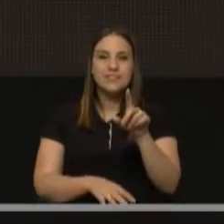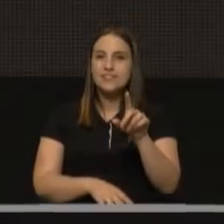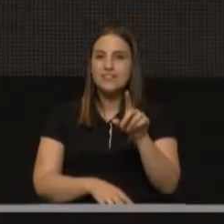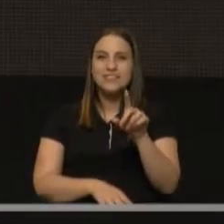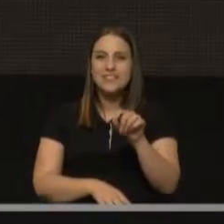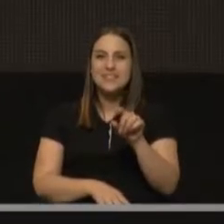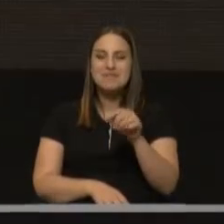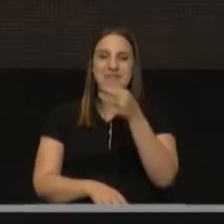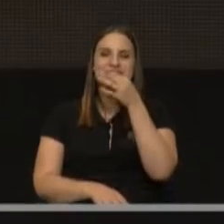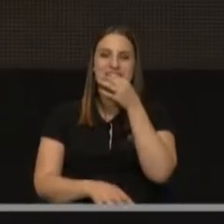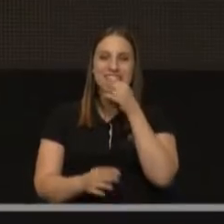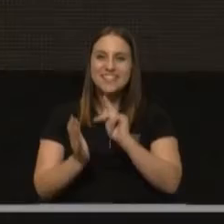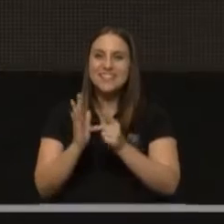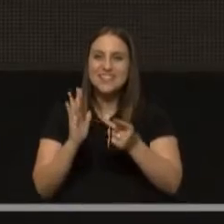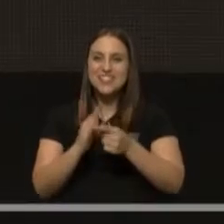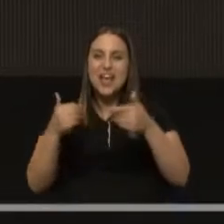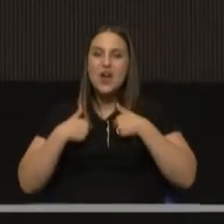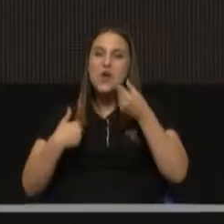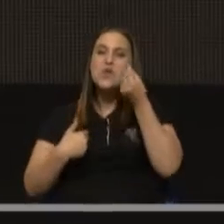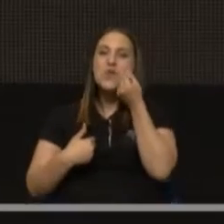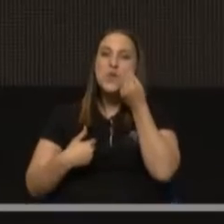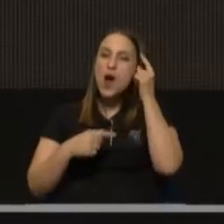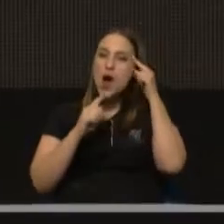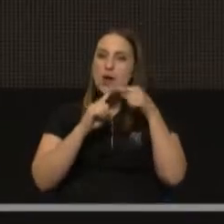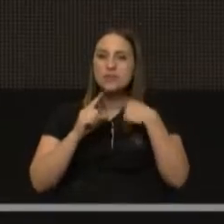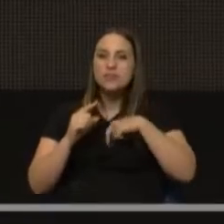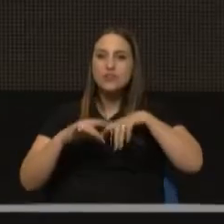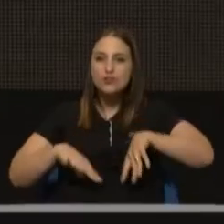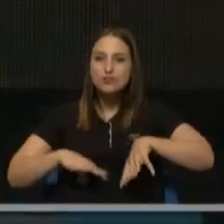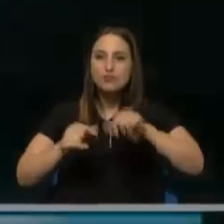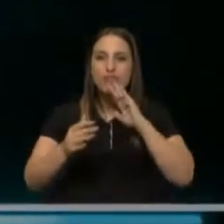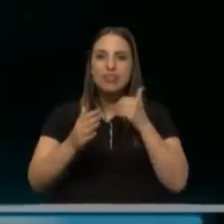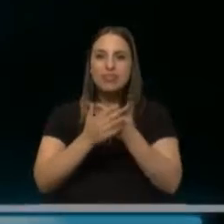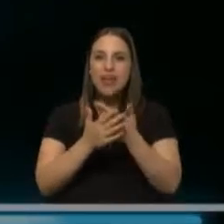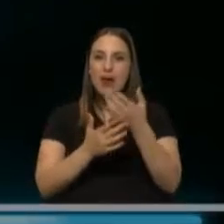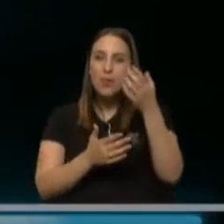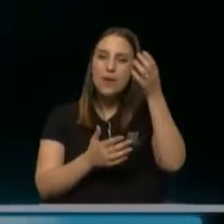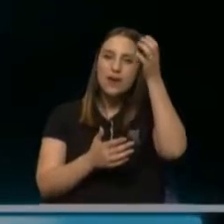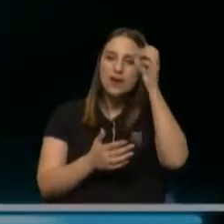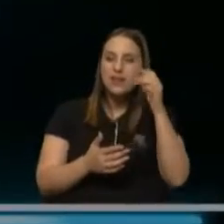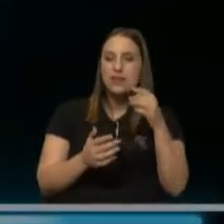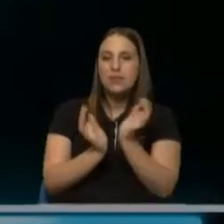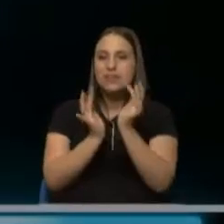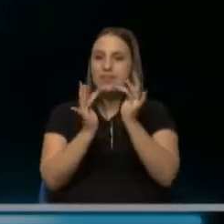the technology can help us to build greener, better, intelligent network.